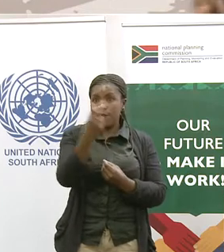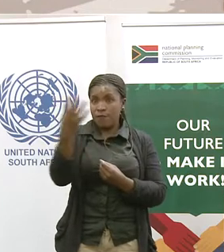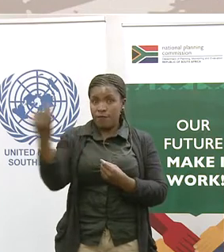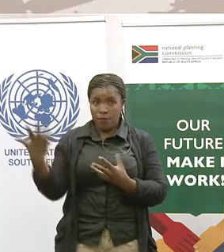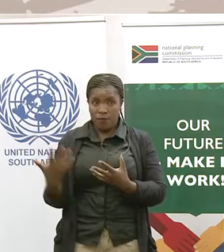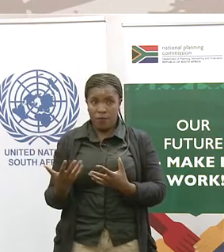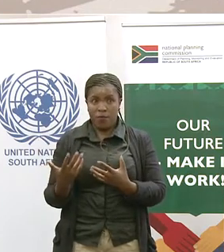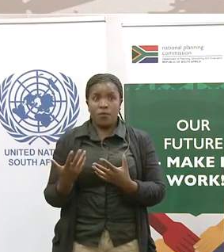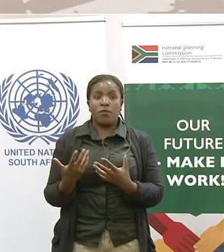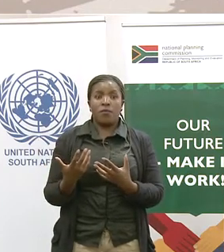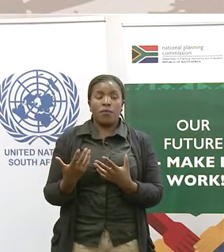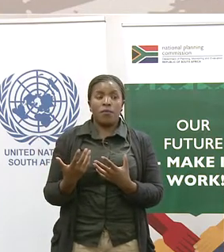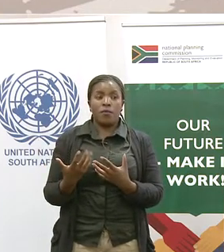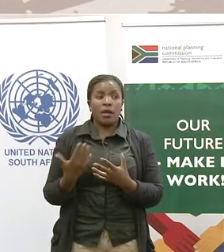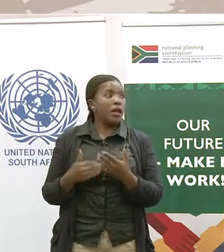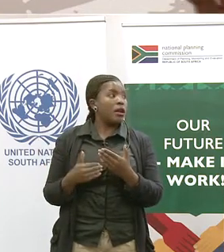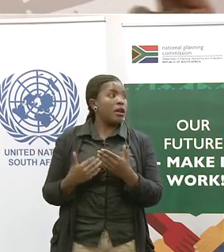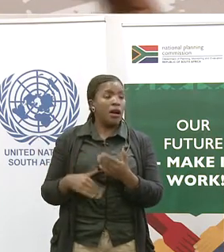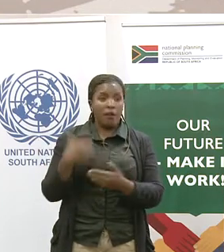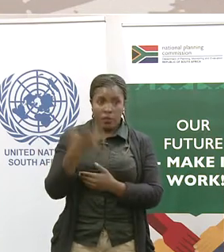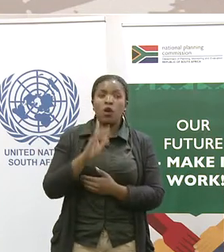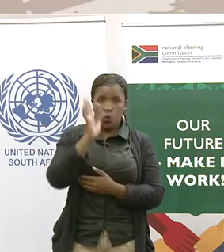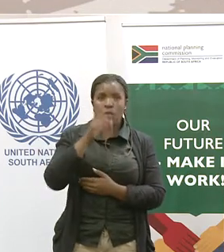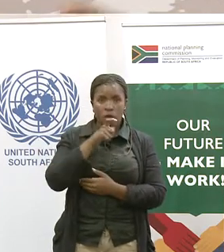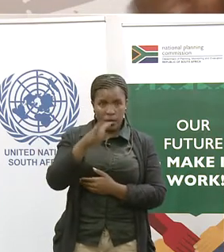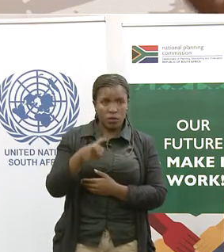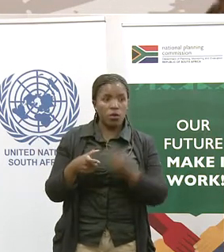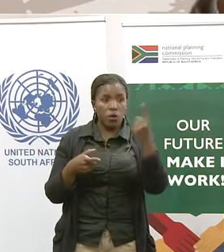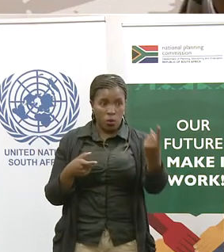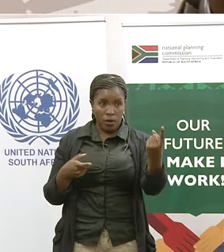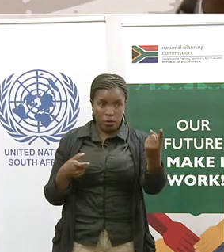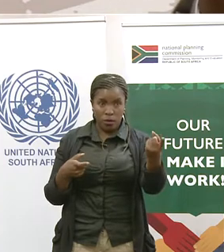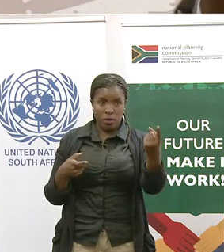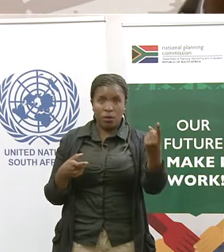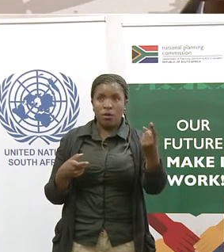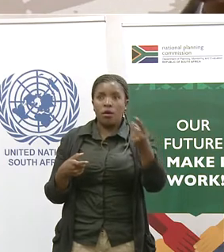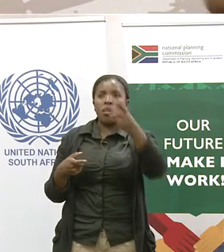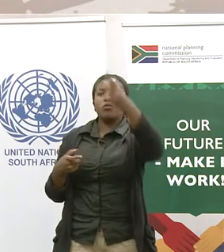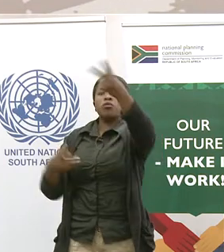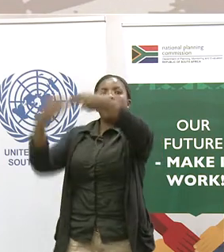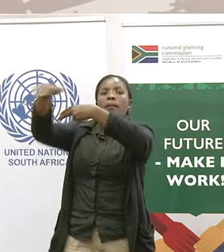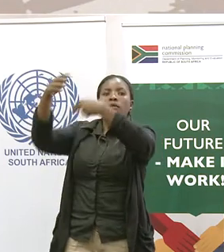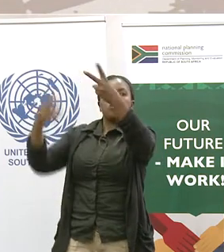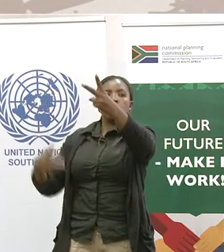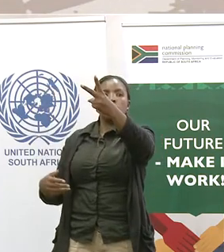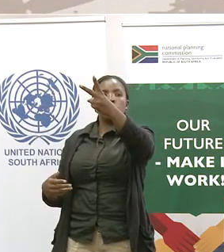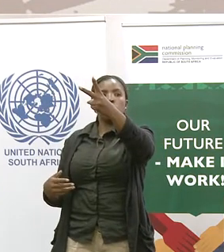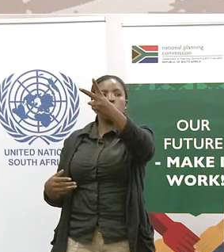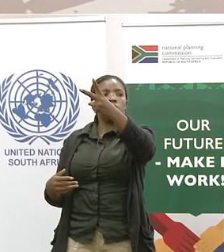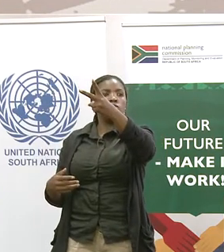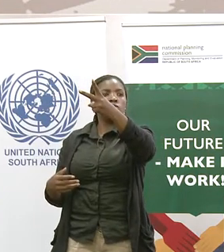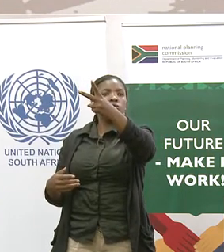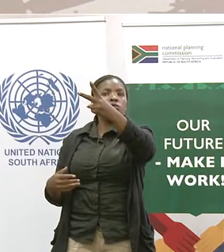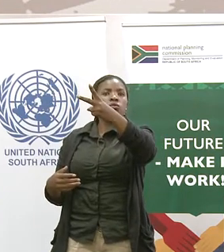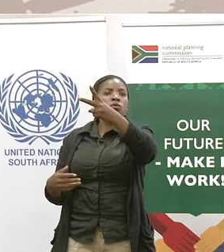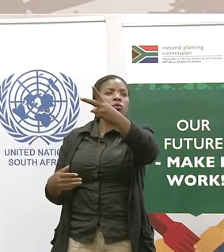number, and then we will get you to comment. That's one. That's two at the back. There's